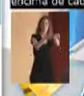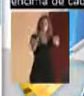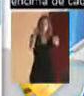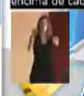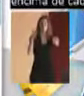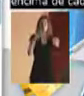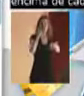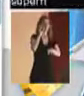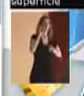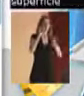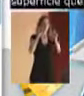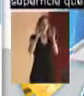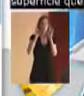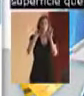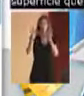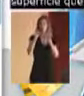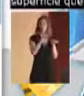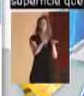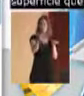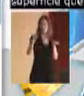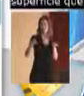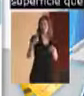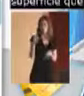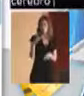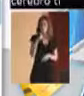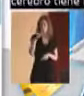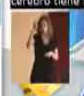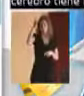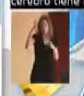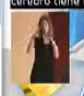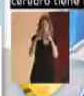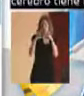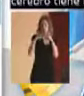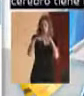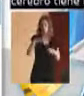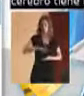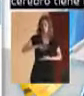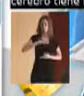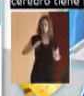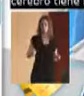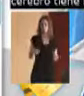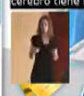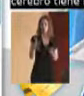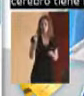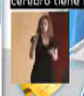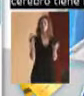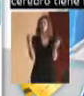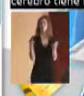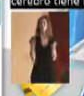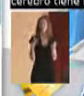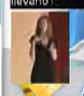of each of the surfaces that we represent. And the brain has the natural